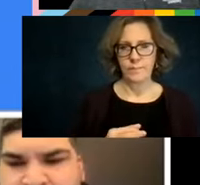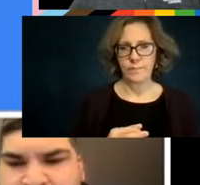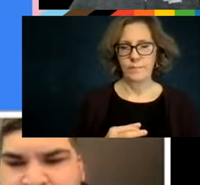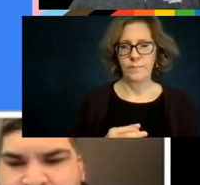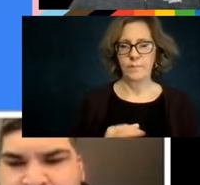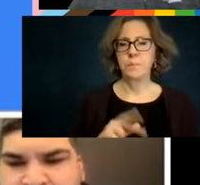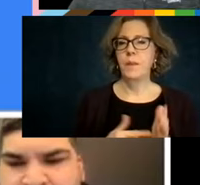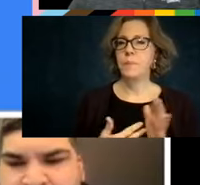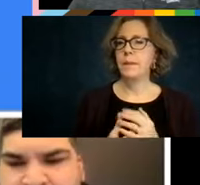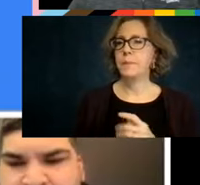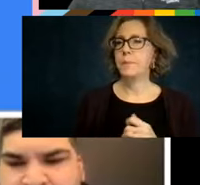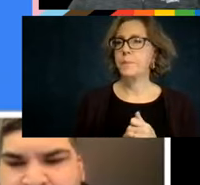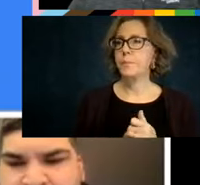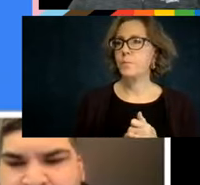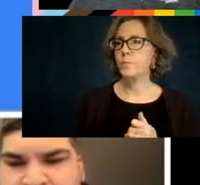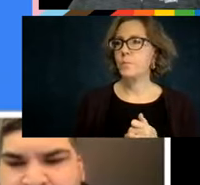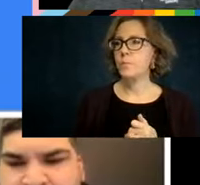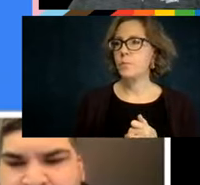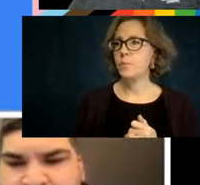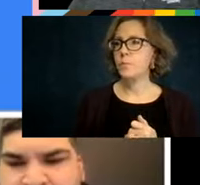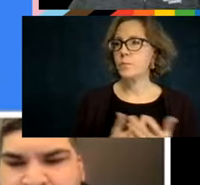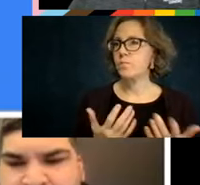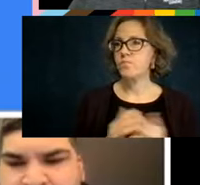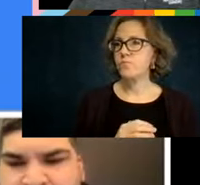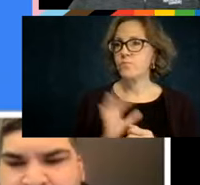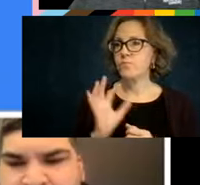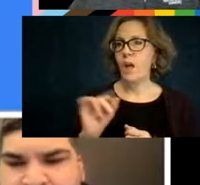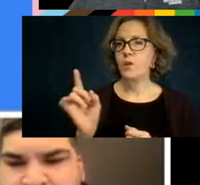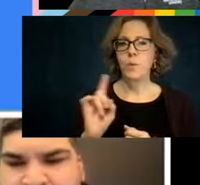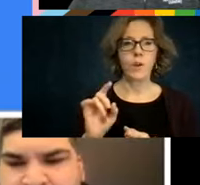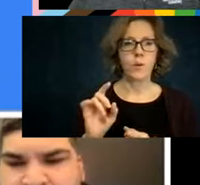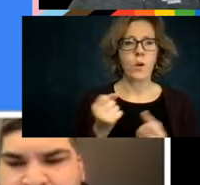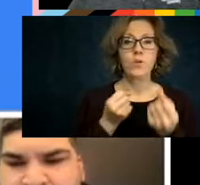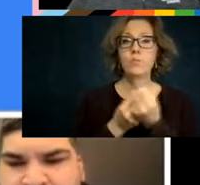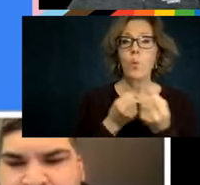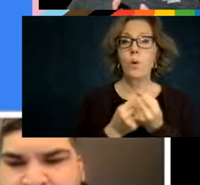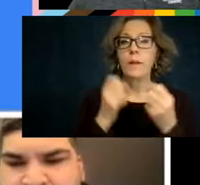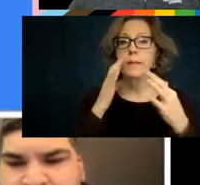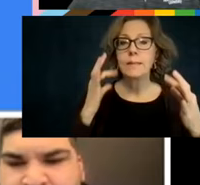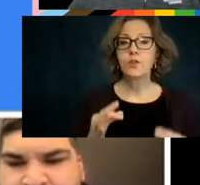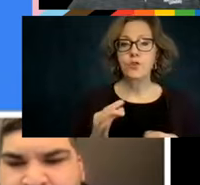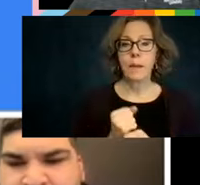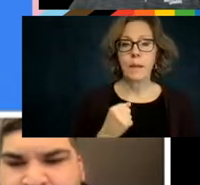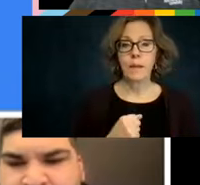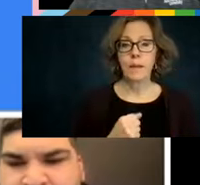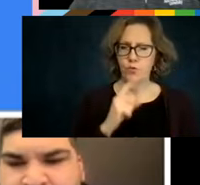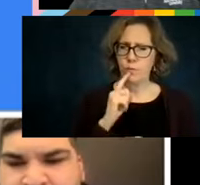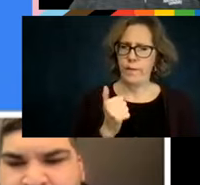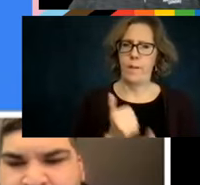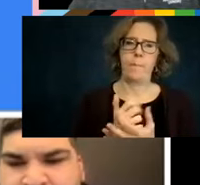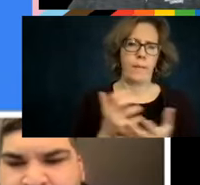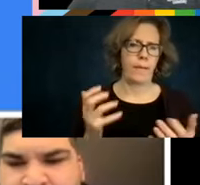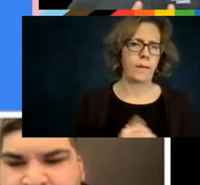being said, that's where support decision makes it come in handy, because you're still making decisions for